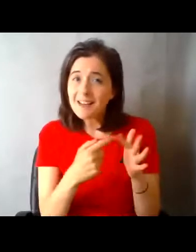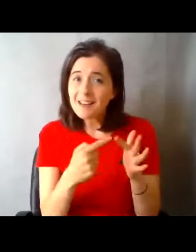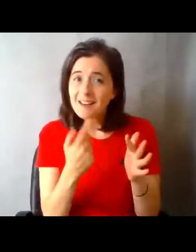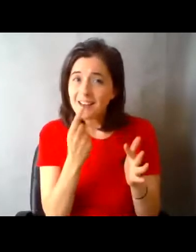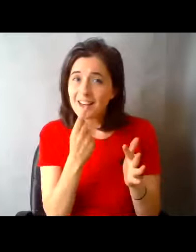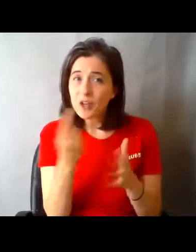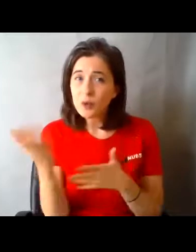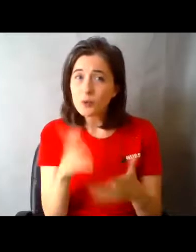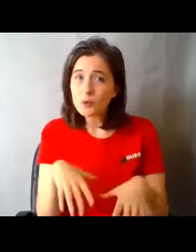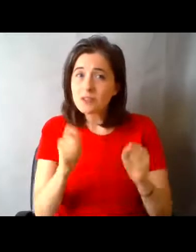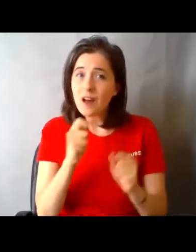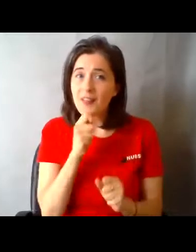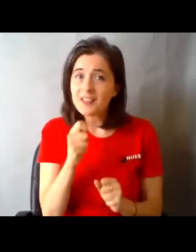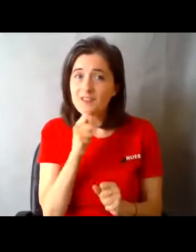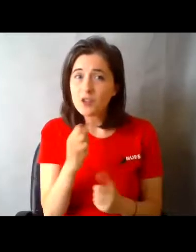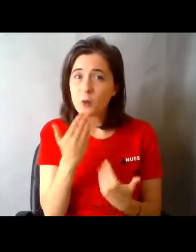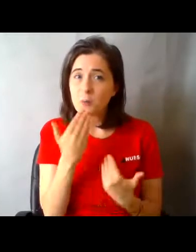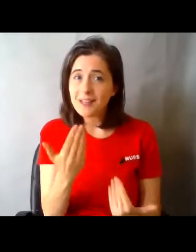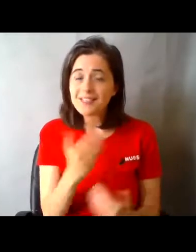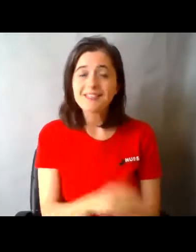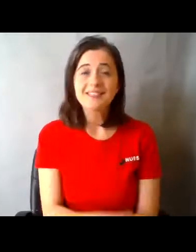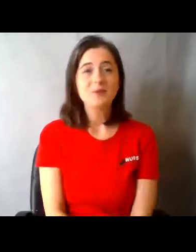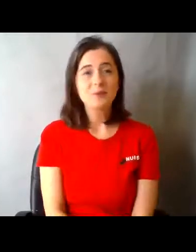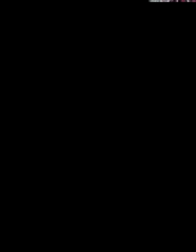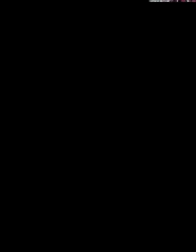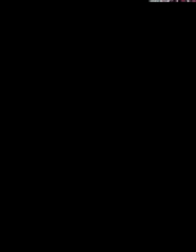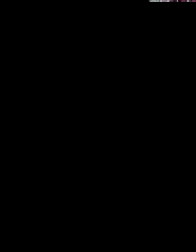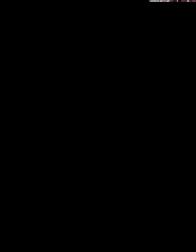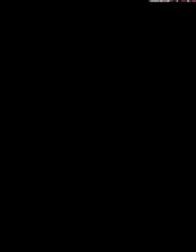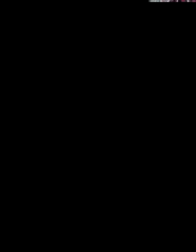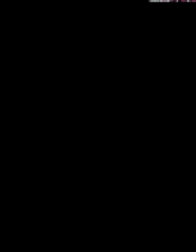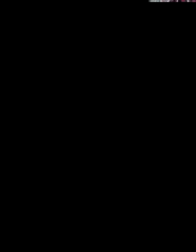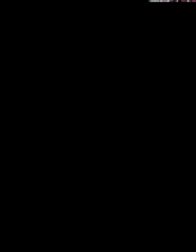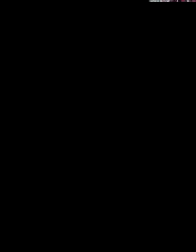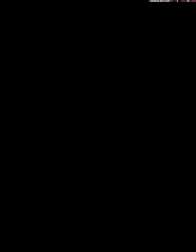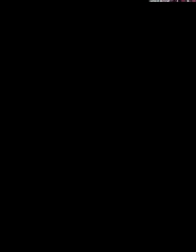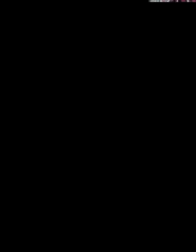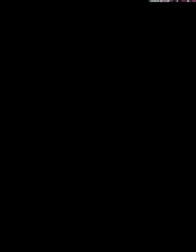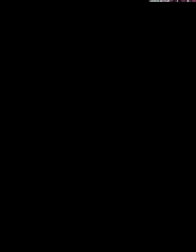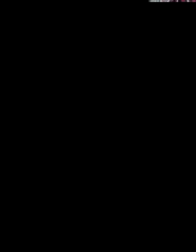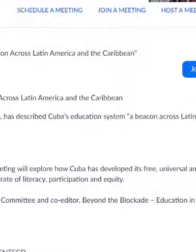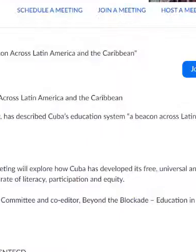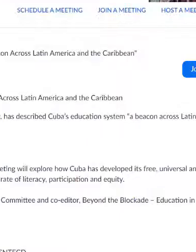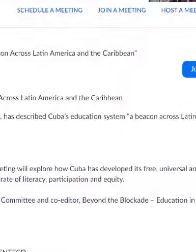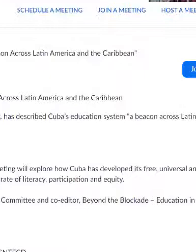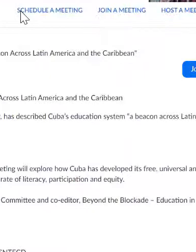the interview with Niurka. Thank you.